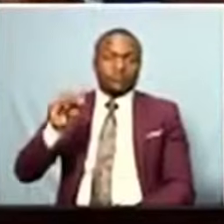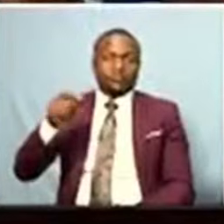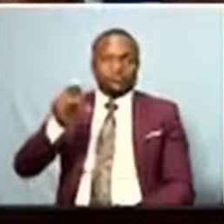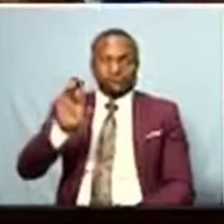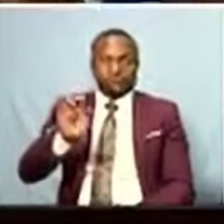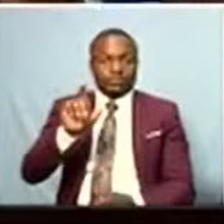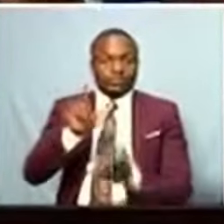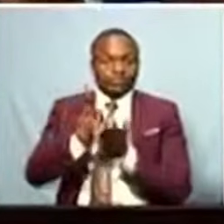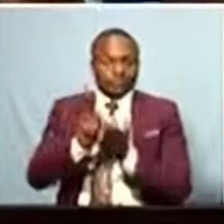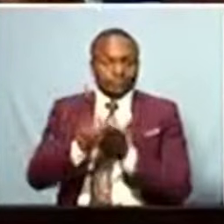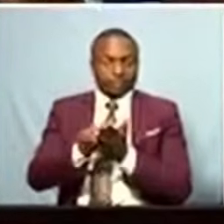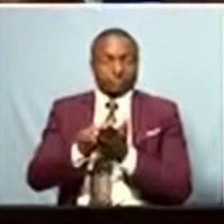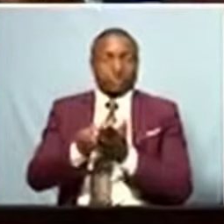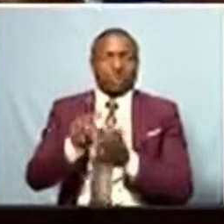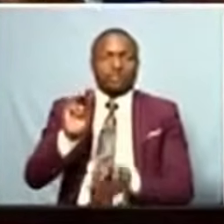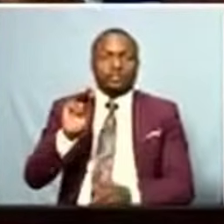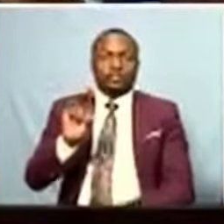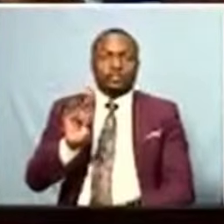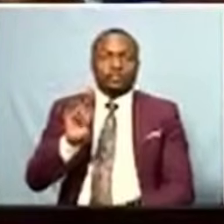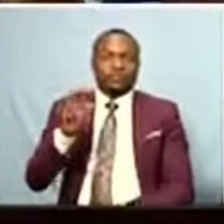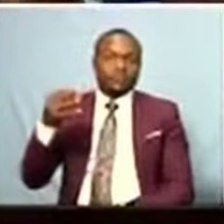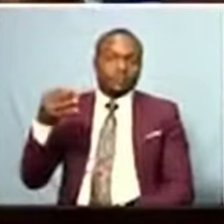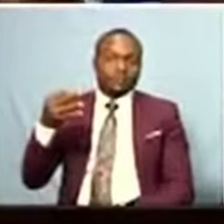Lusaka and Mfumbwe